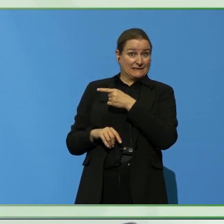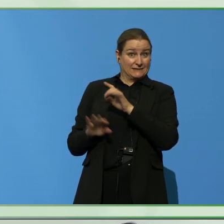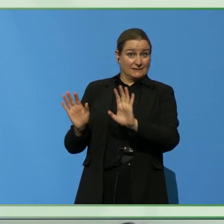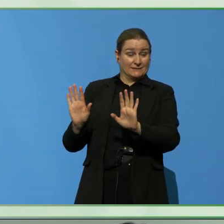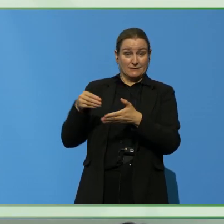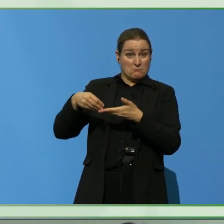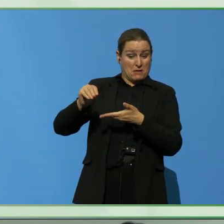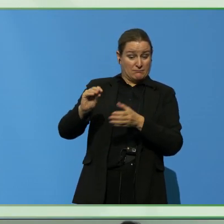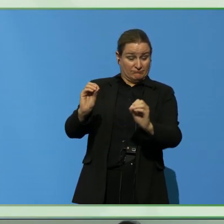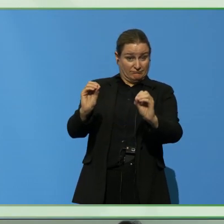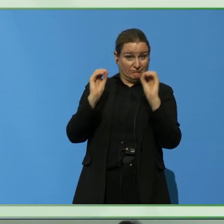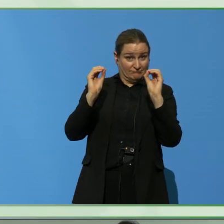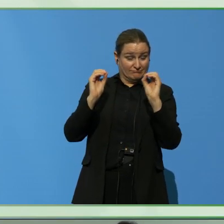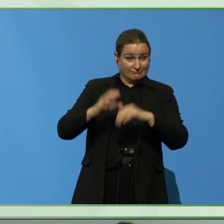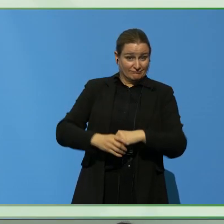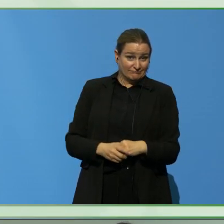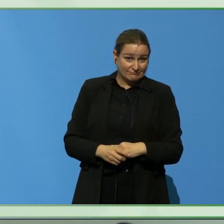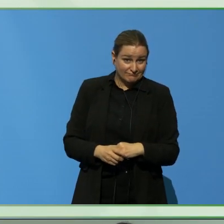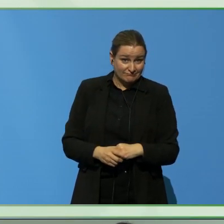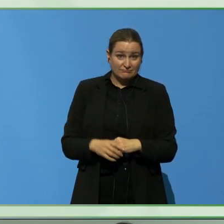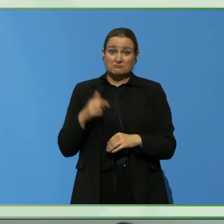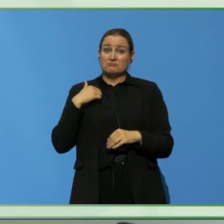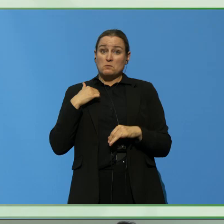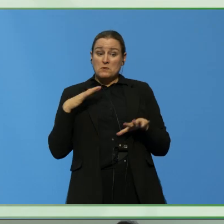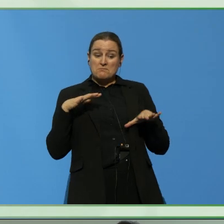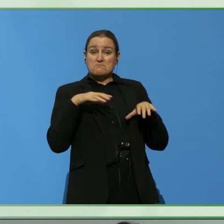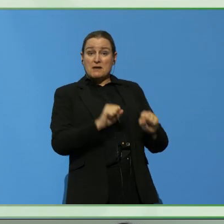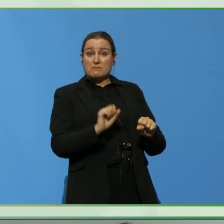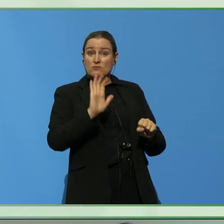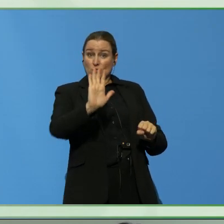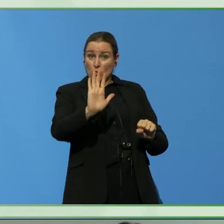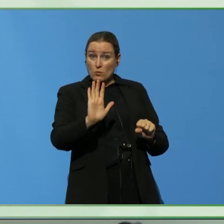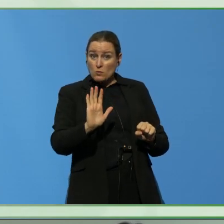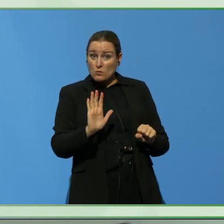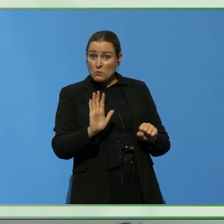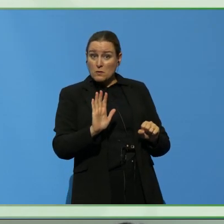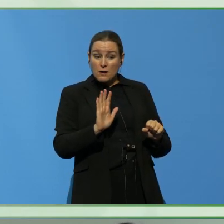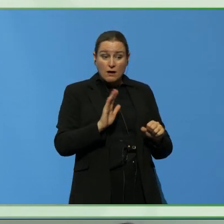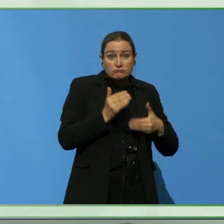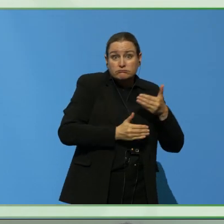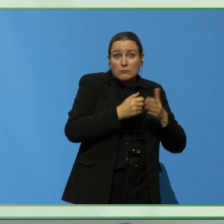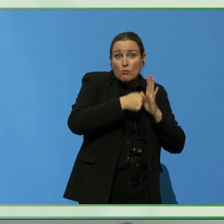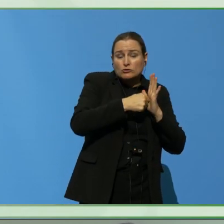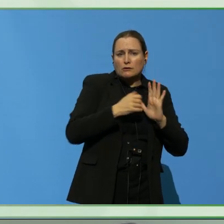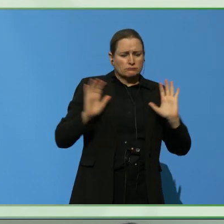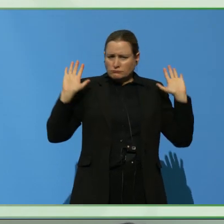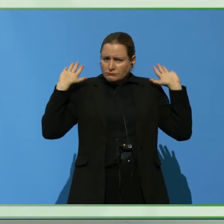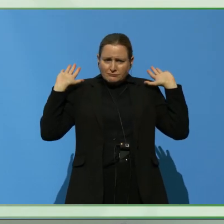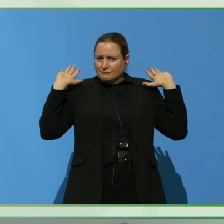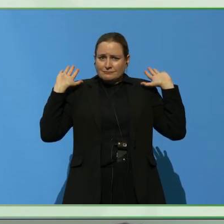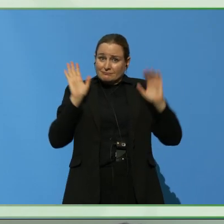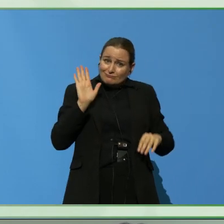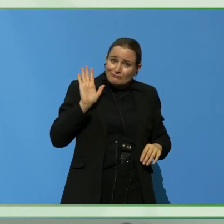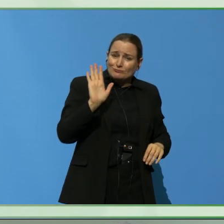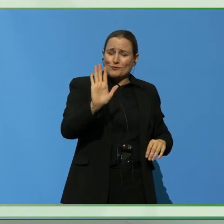anything. We don't take any equity in your startups. We do this because we believe in the work you're doing. We do this because I